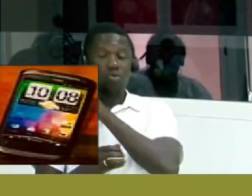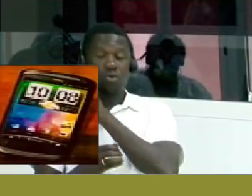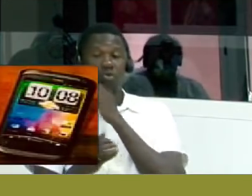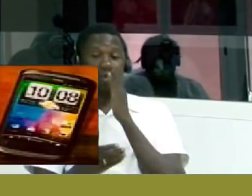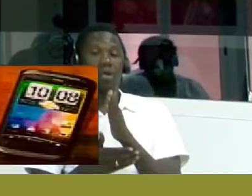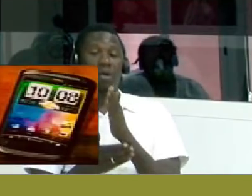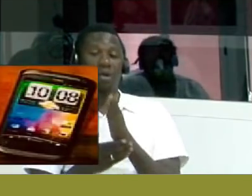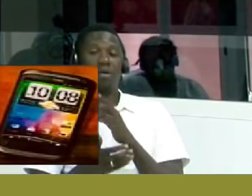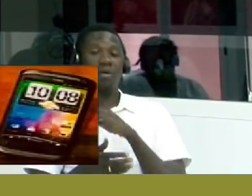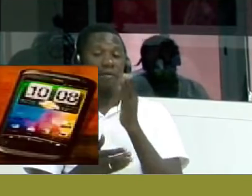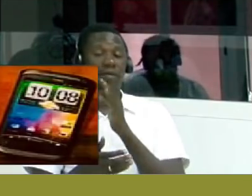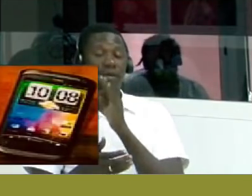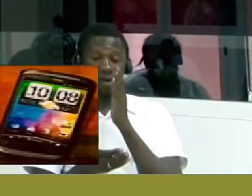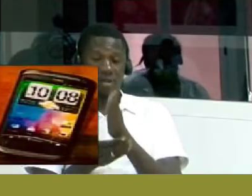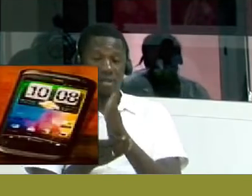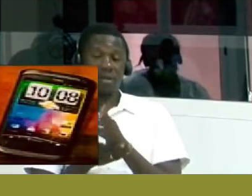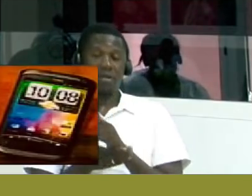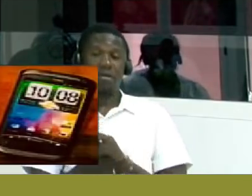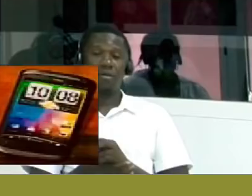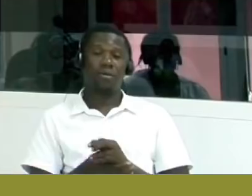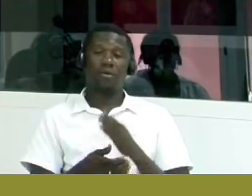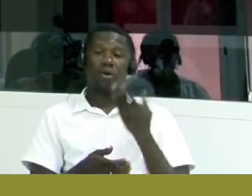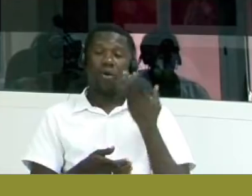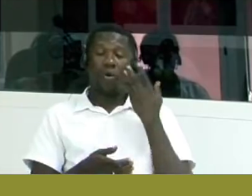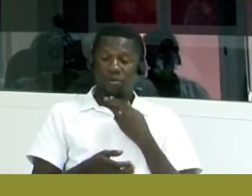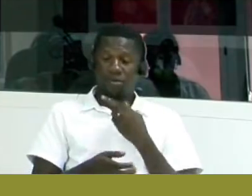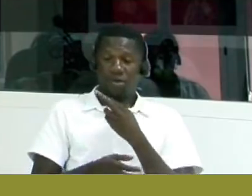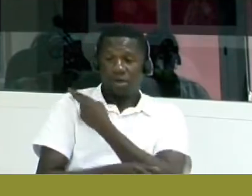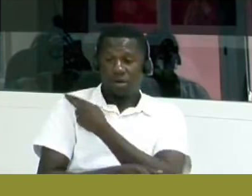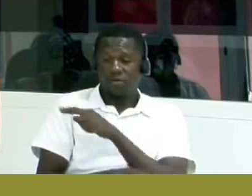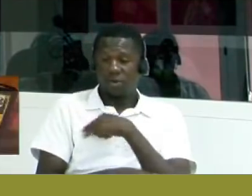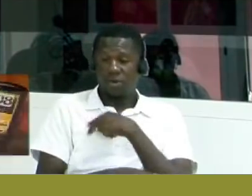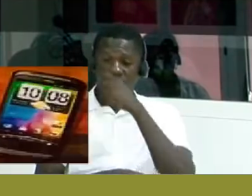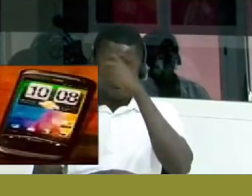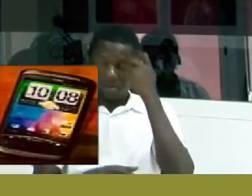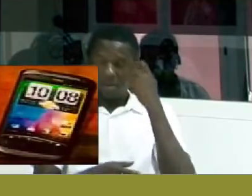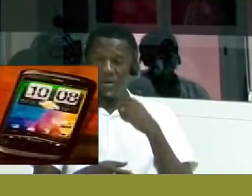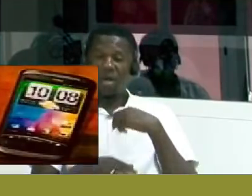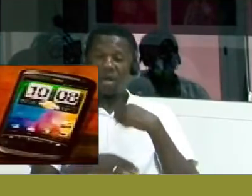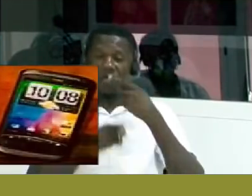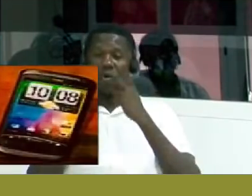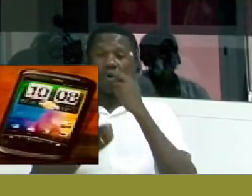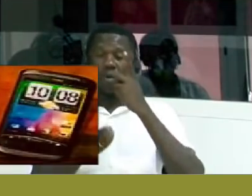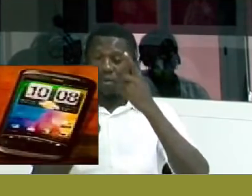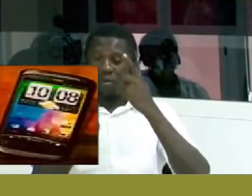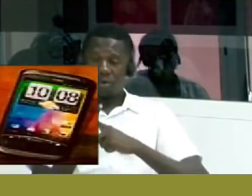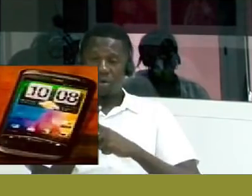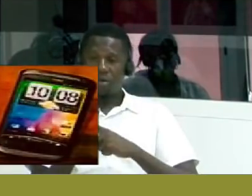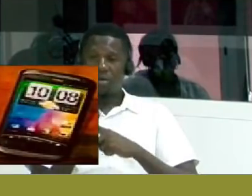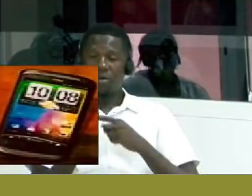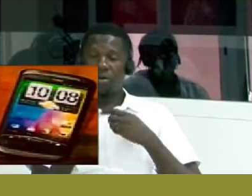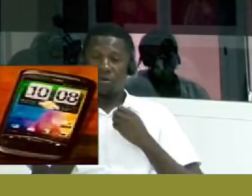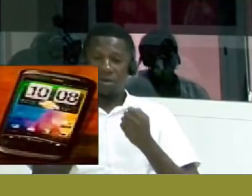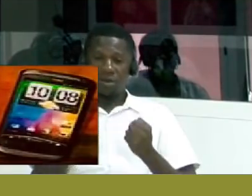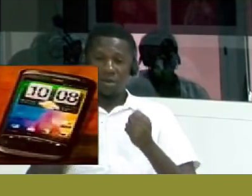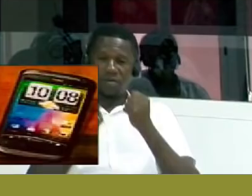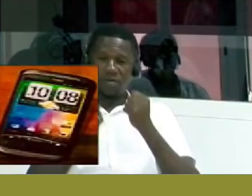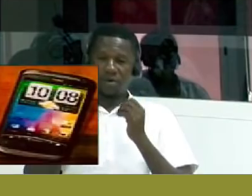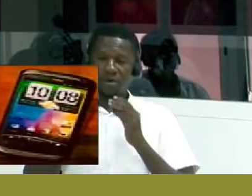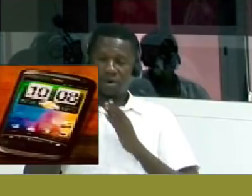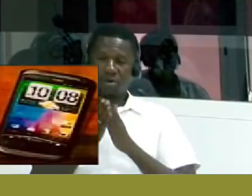okay. When I was relieved of my duties, barely 1 month after, I was driving along